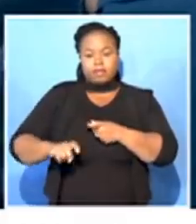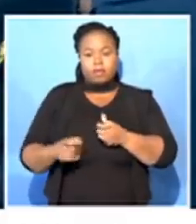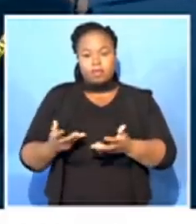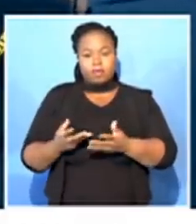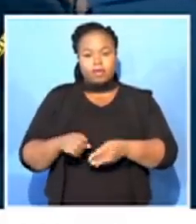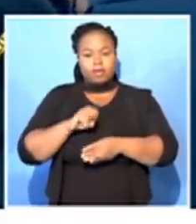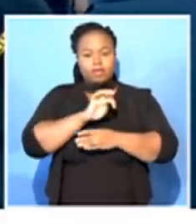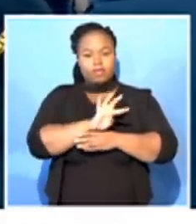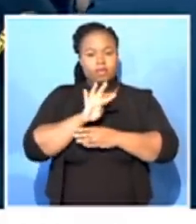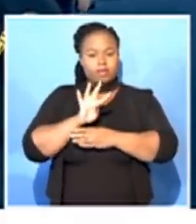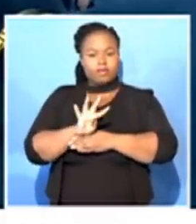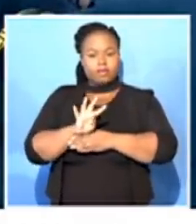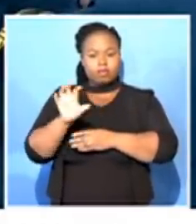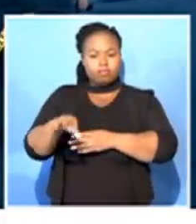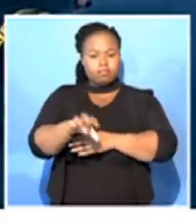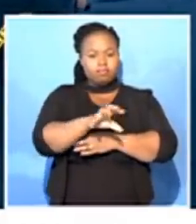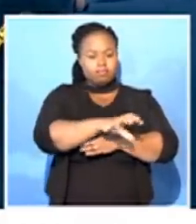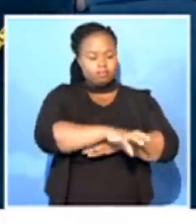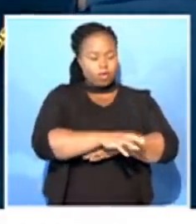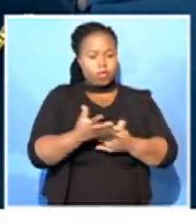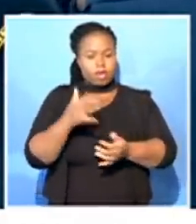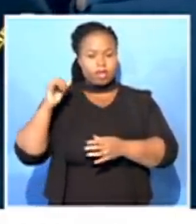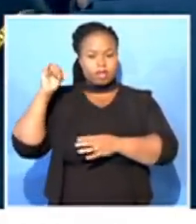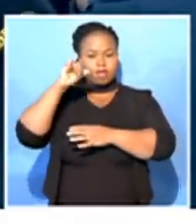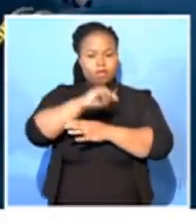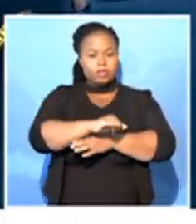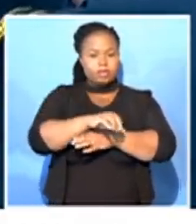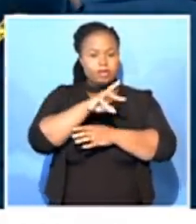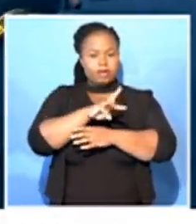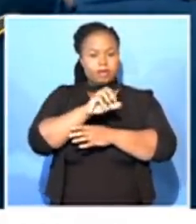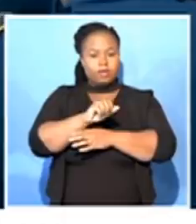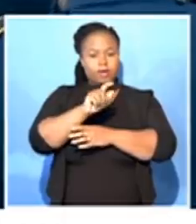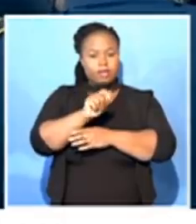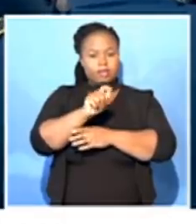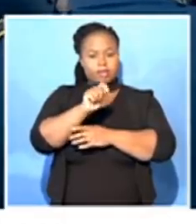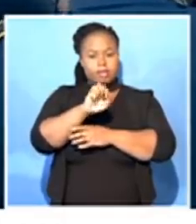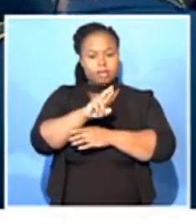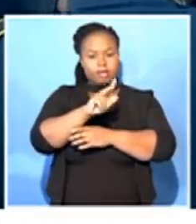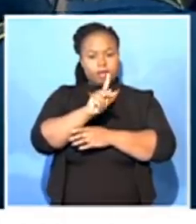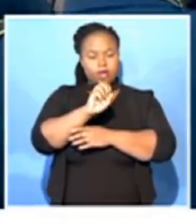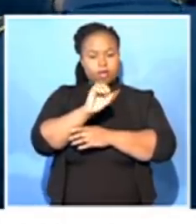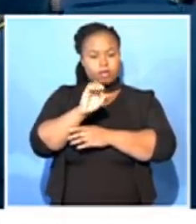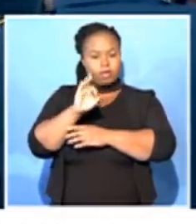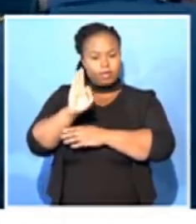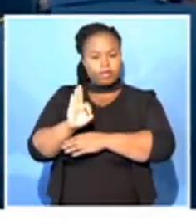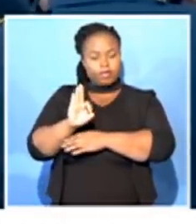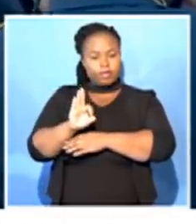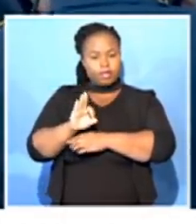Squadron stationed at Air Force Base Waterkloof are the crew commanding the